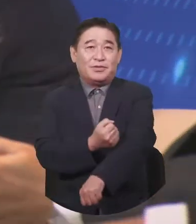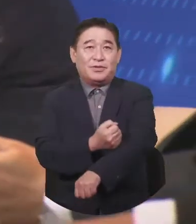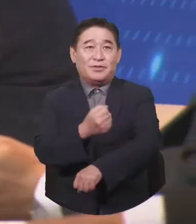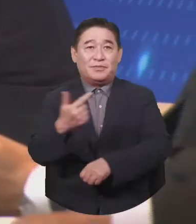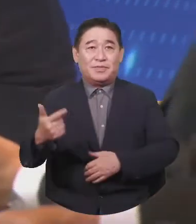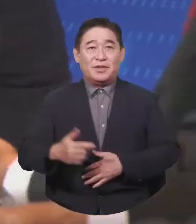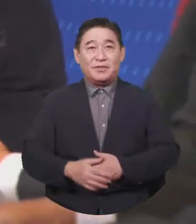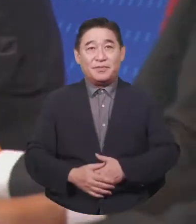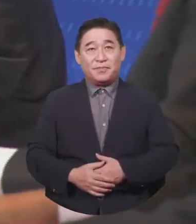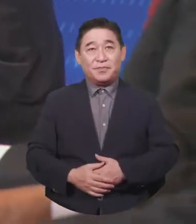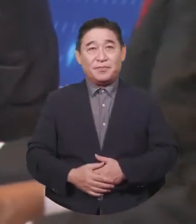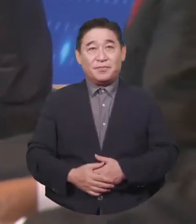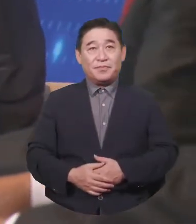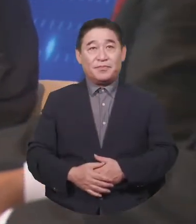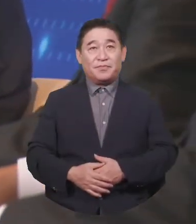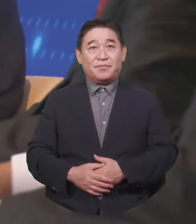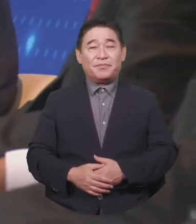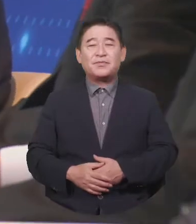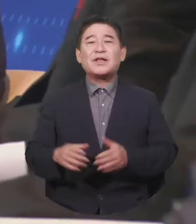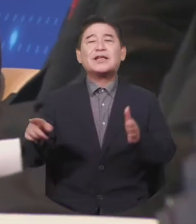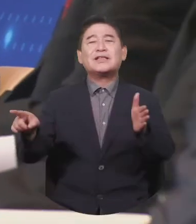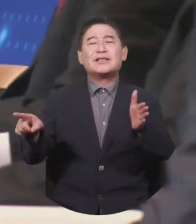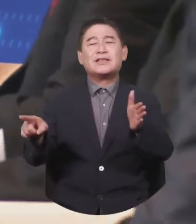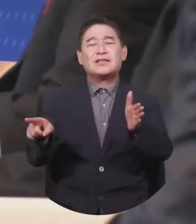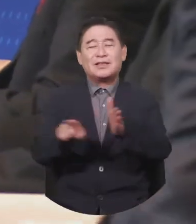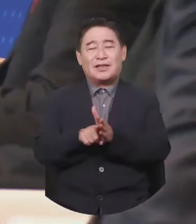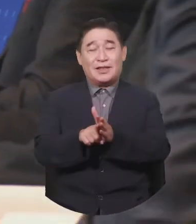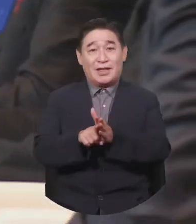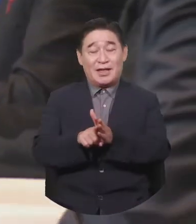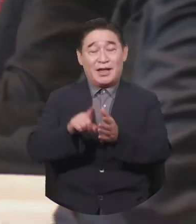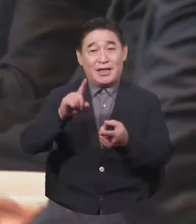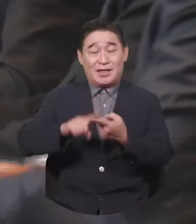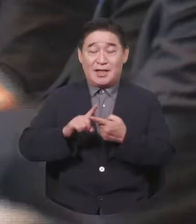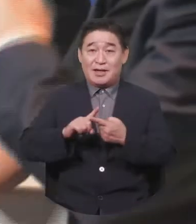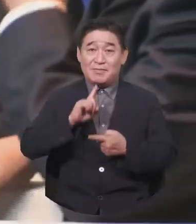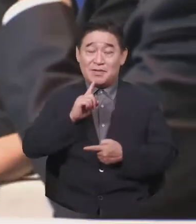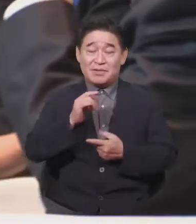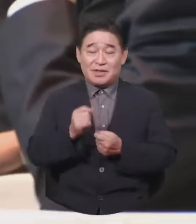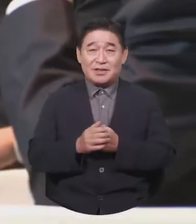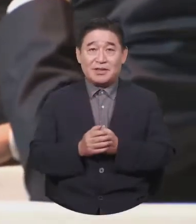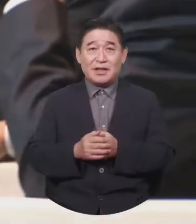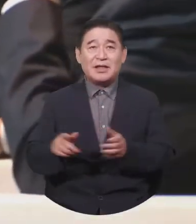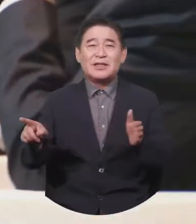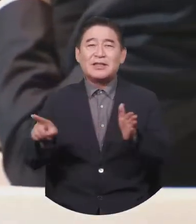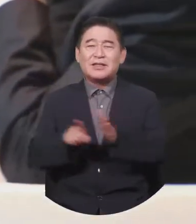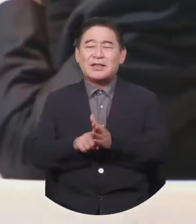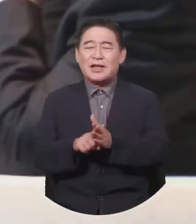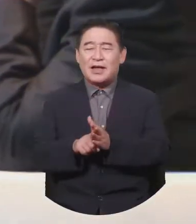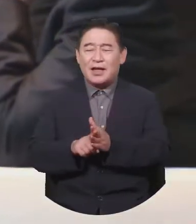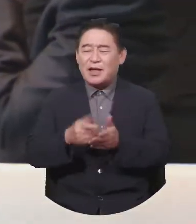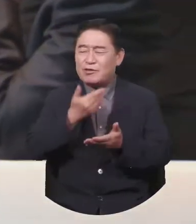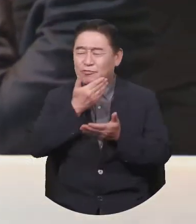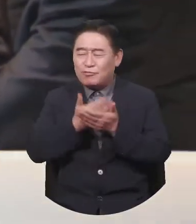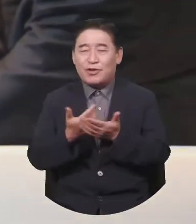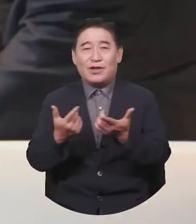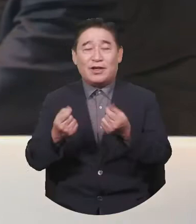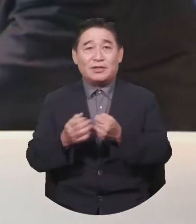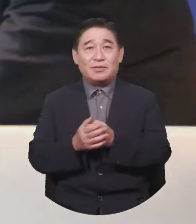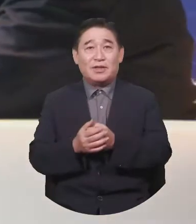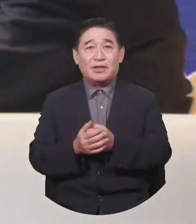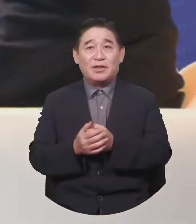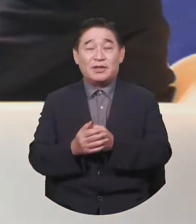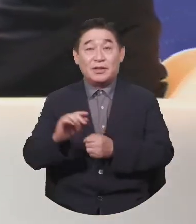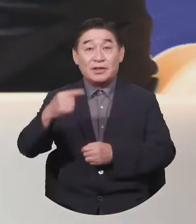word trust. I think that's just so important when we're talking about cooperation. May I turn to our colleague from the Thai International Cooperation